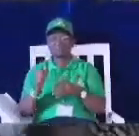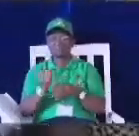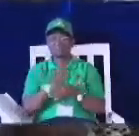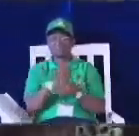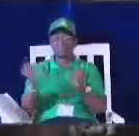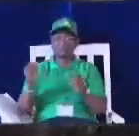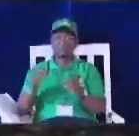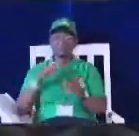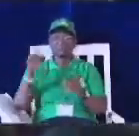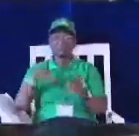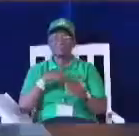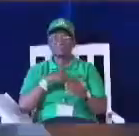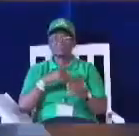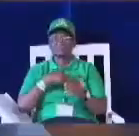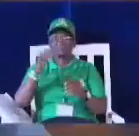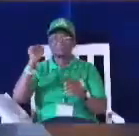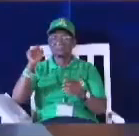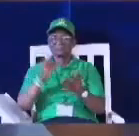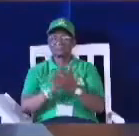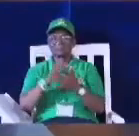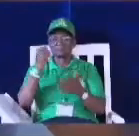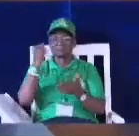Save their souls.